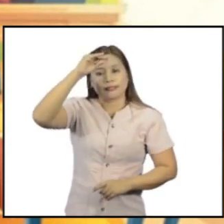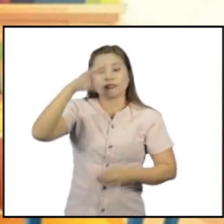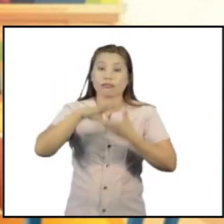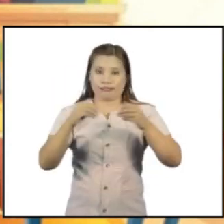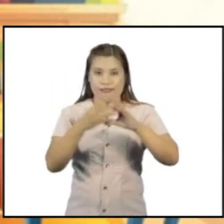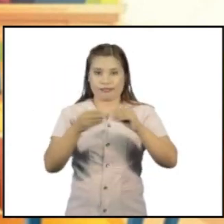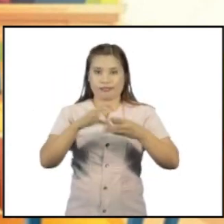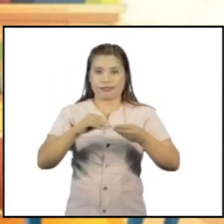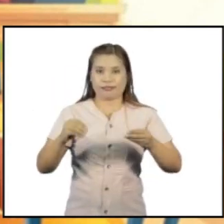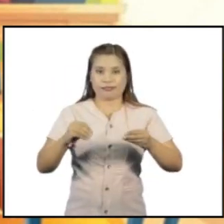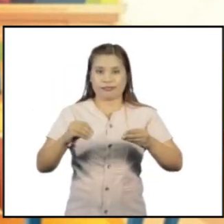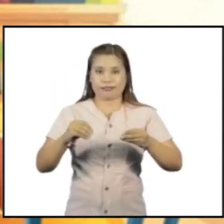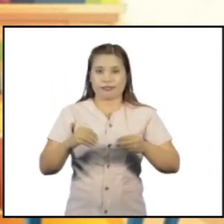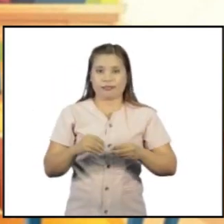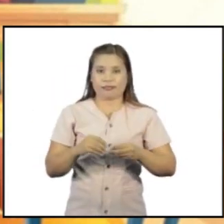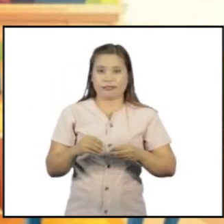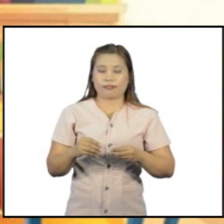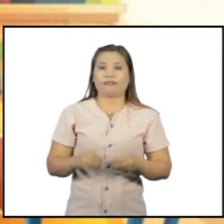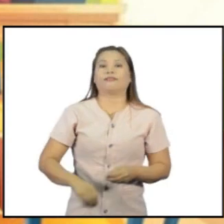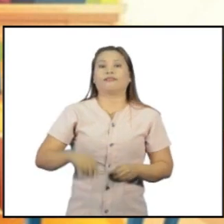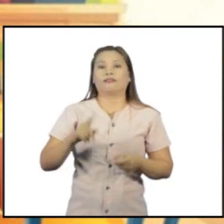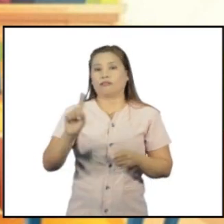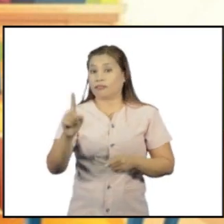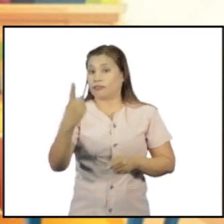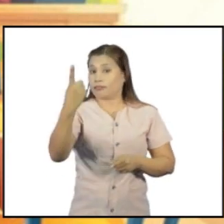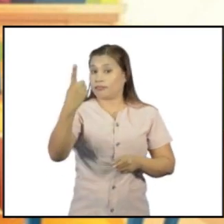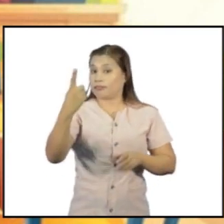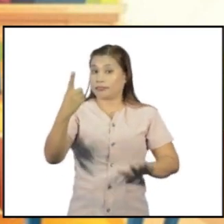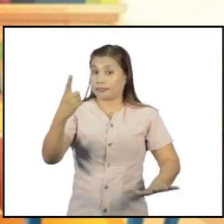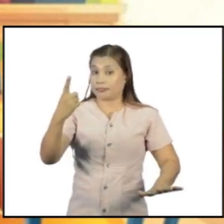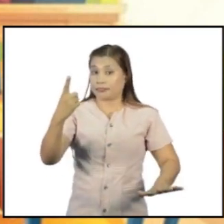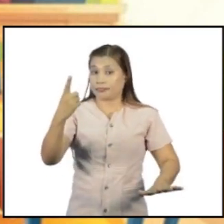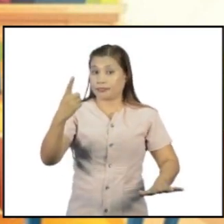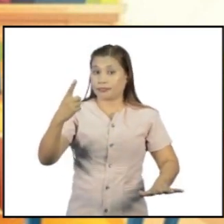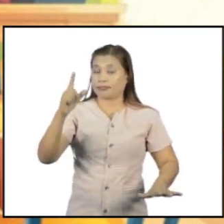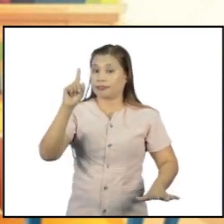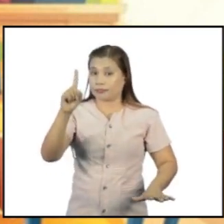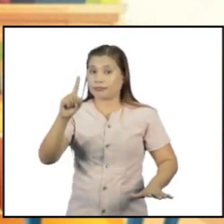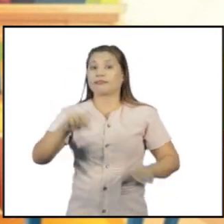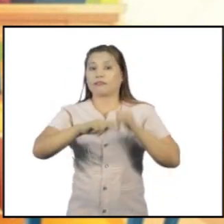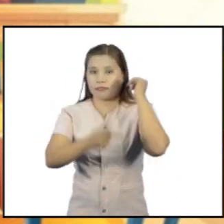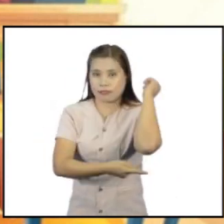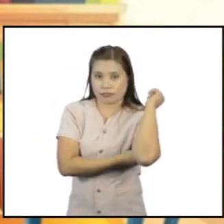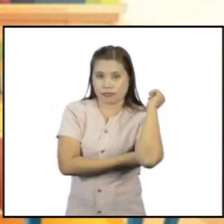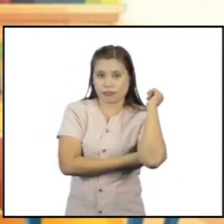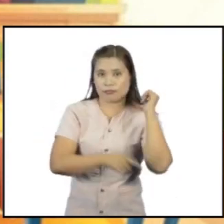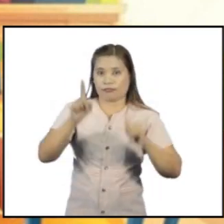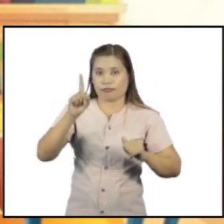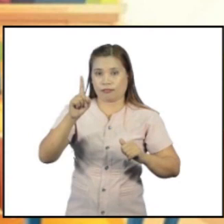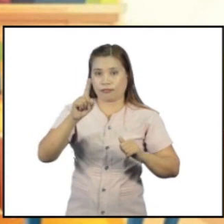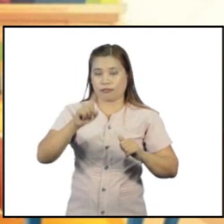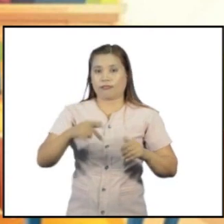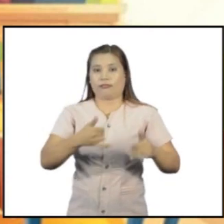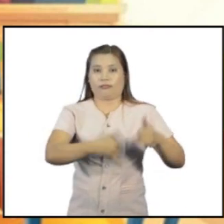in the story? There is only one kid, one bag,